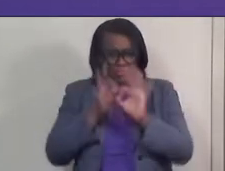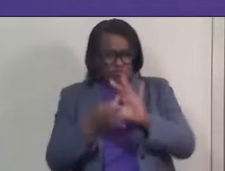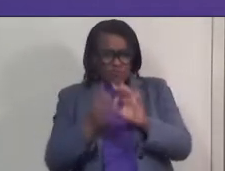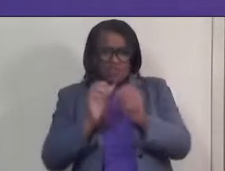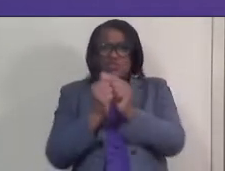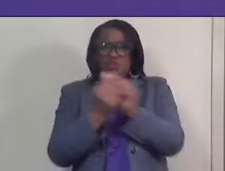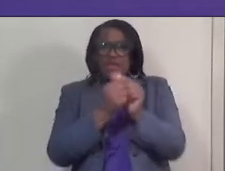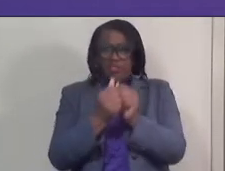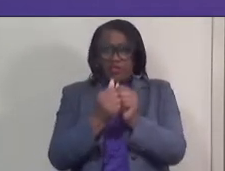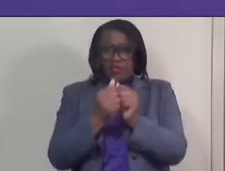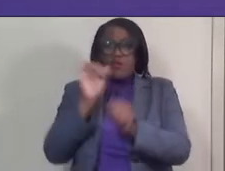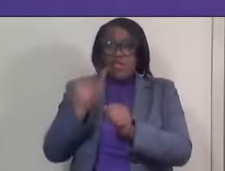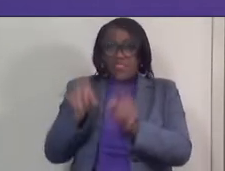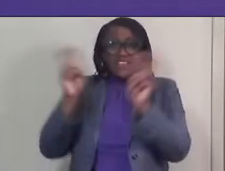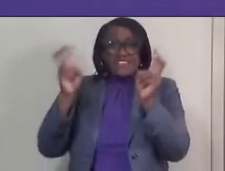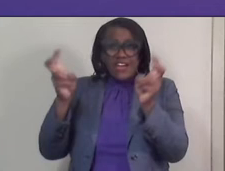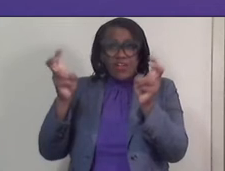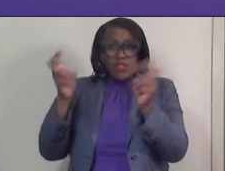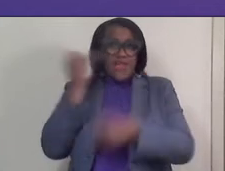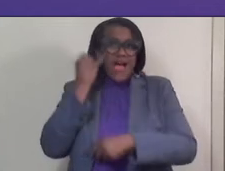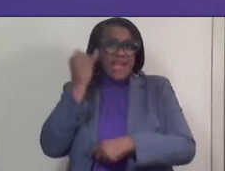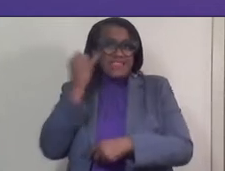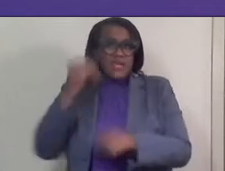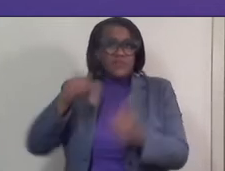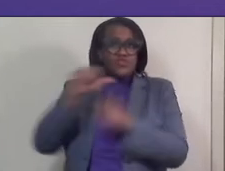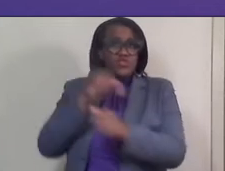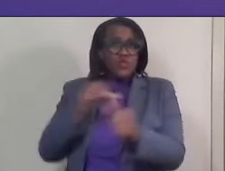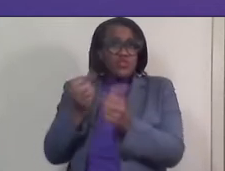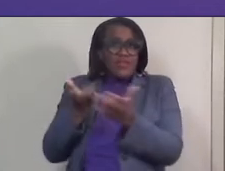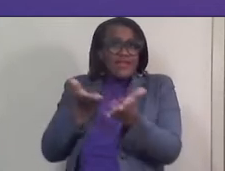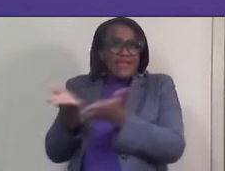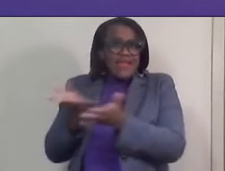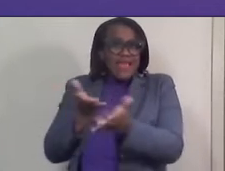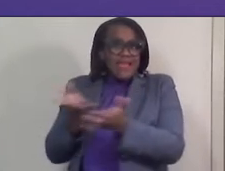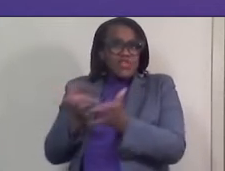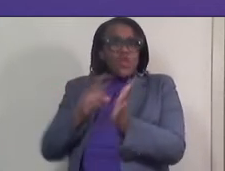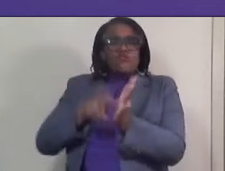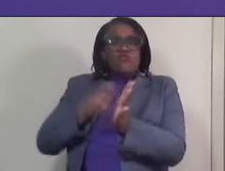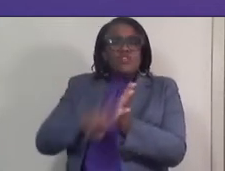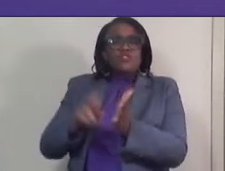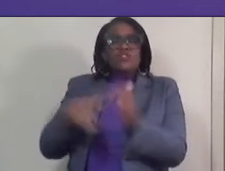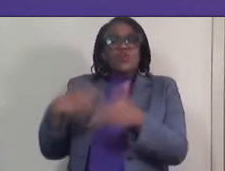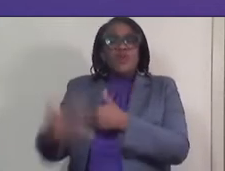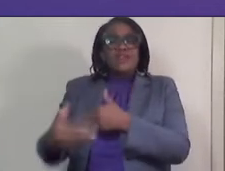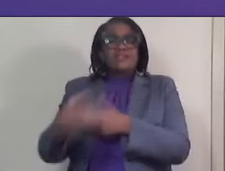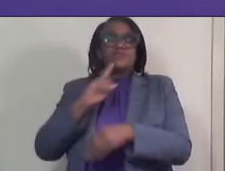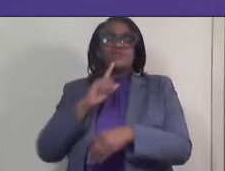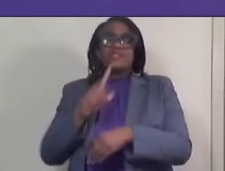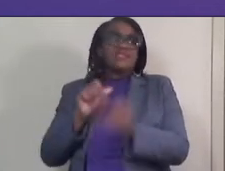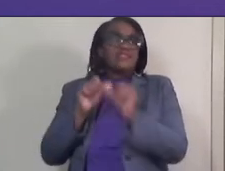there in the title, this idea of socially engaged, the research process is constantly